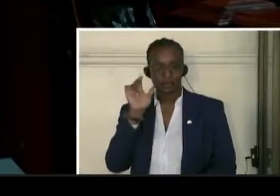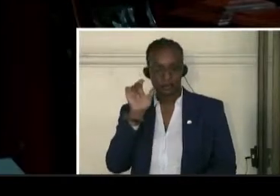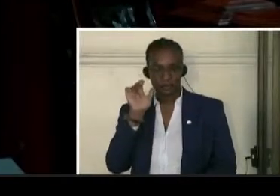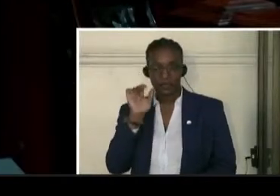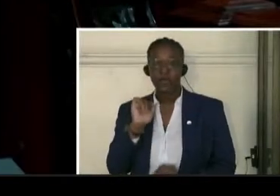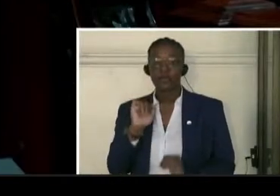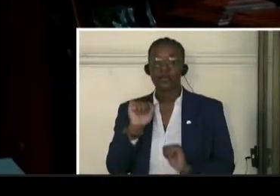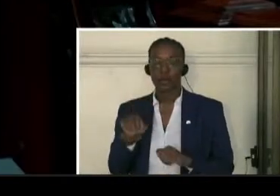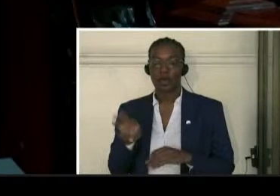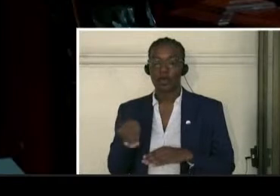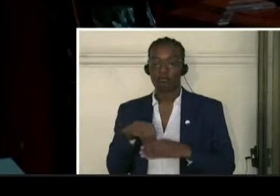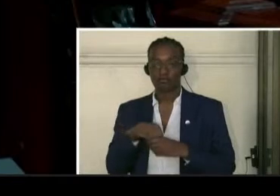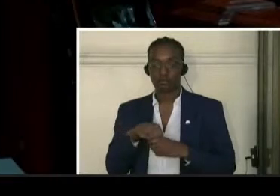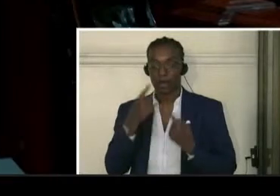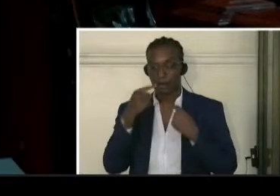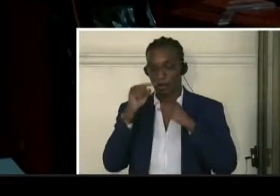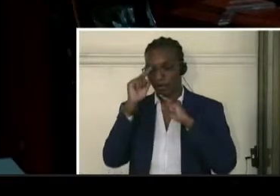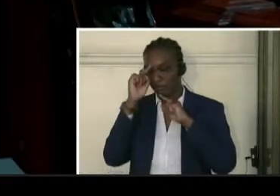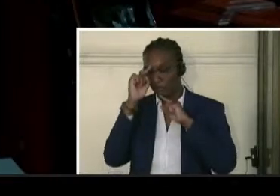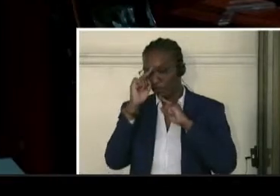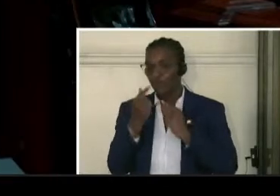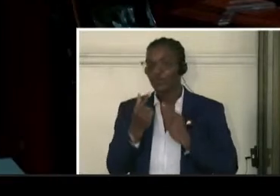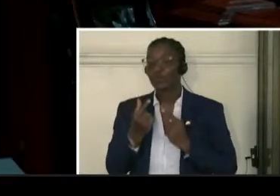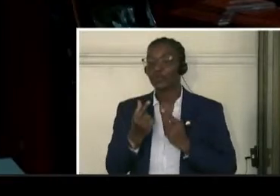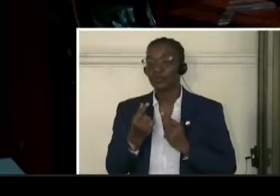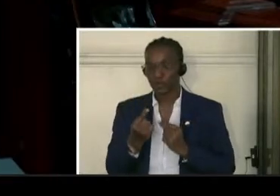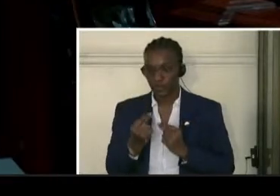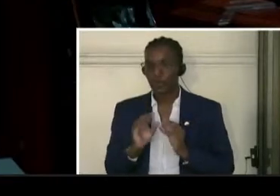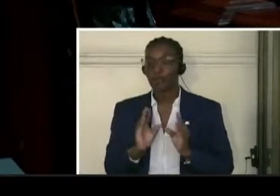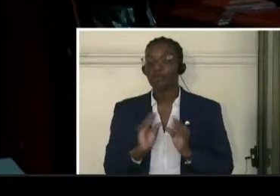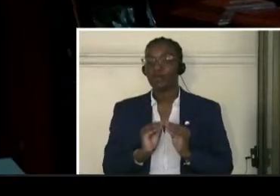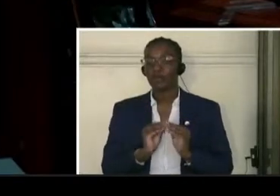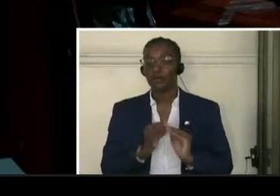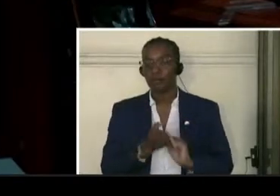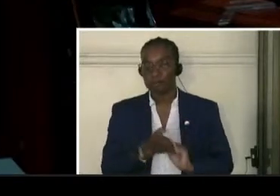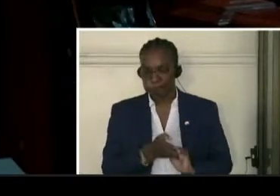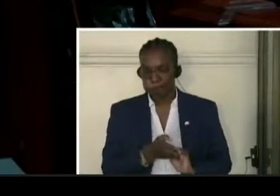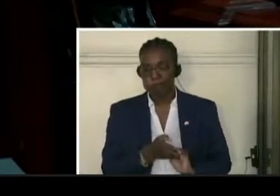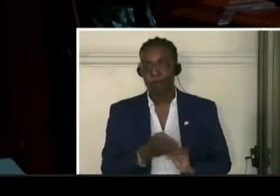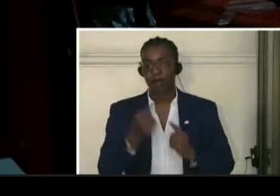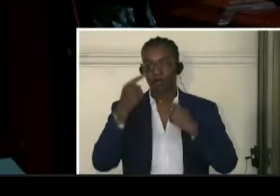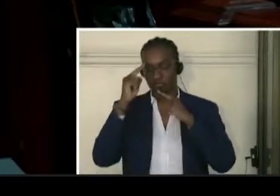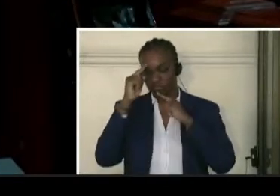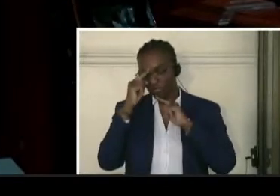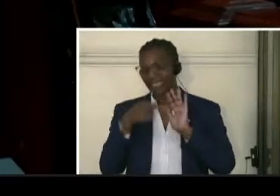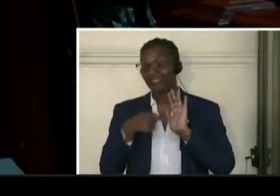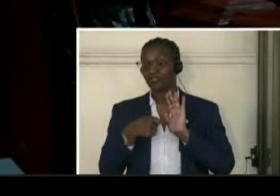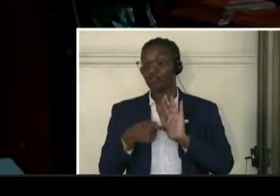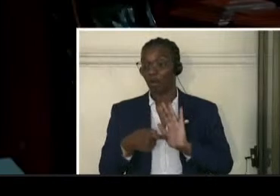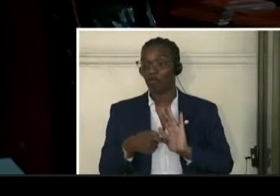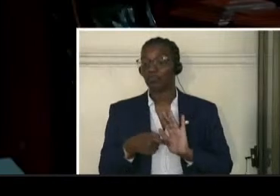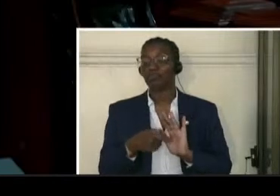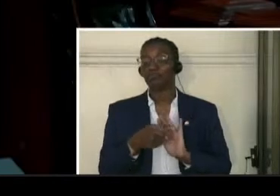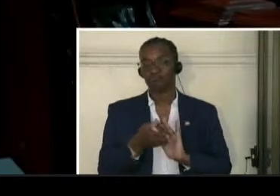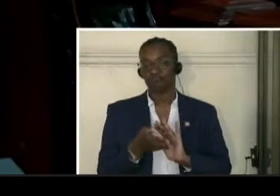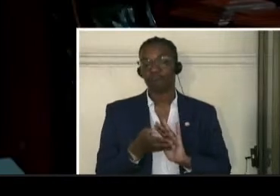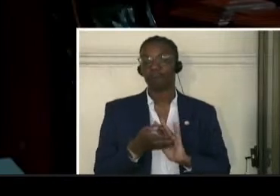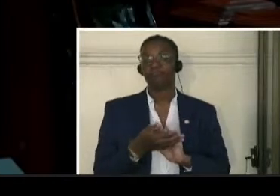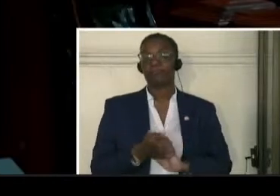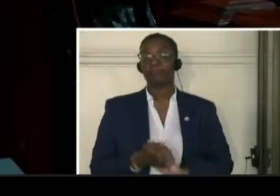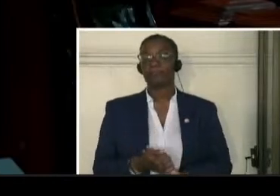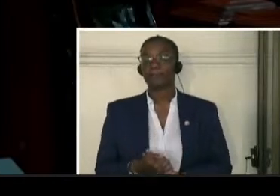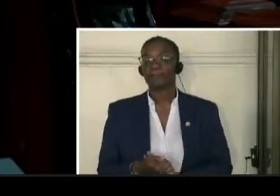you are part of the portfolio committee. You do attend the portfolio committee meetings, it shows.